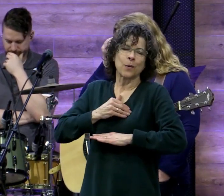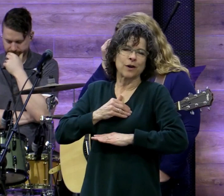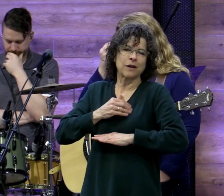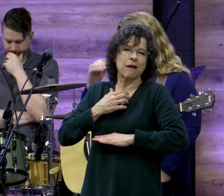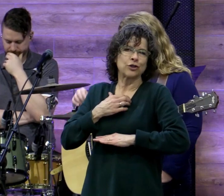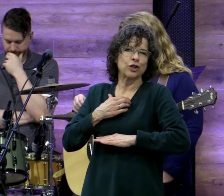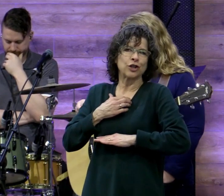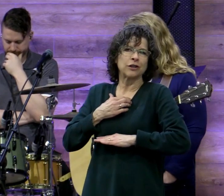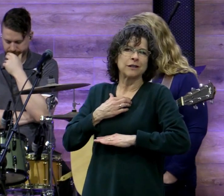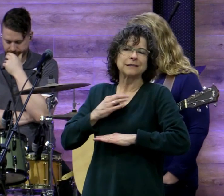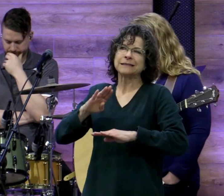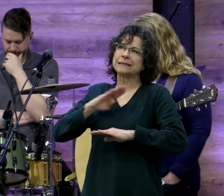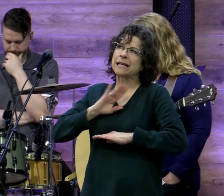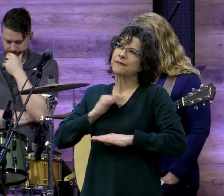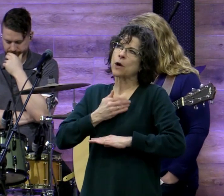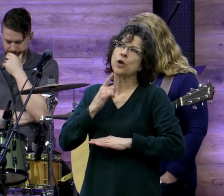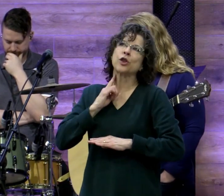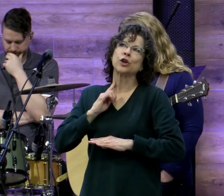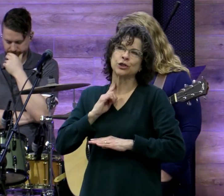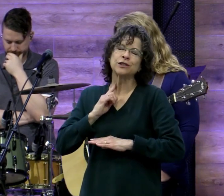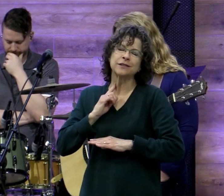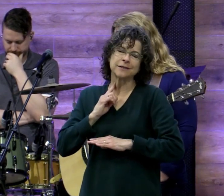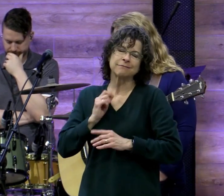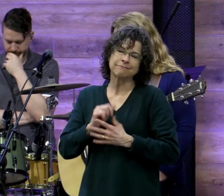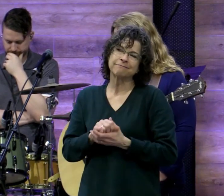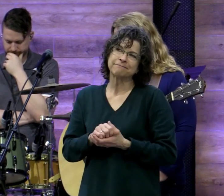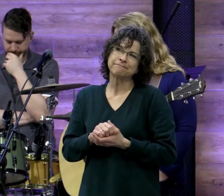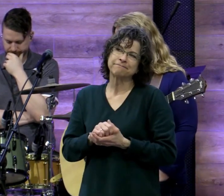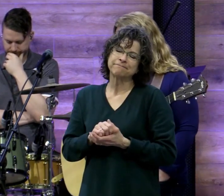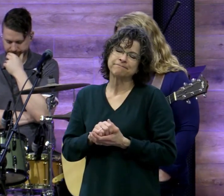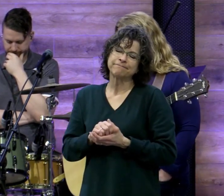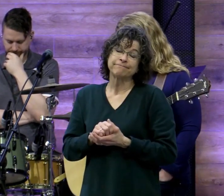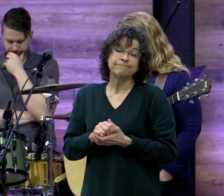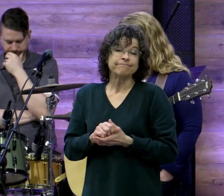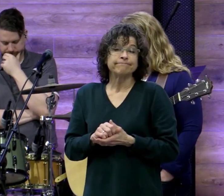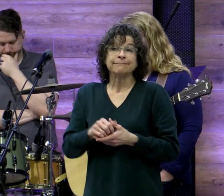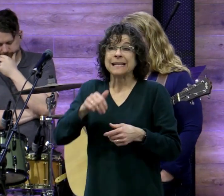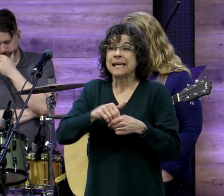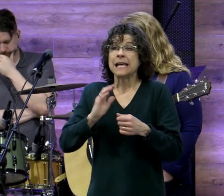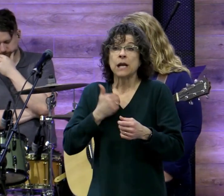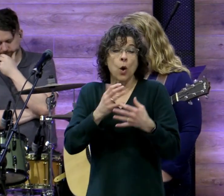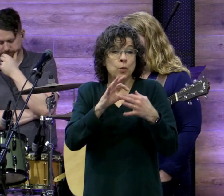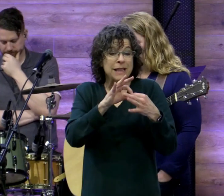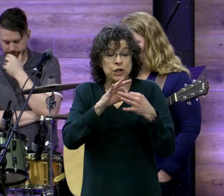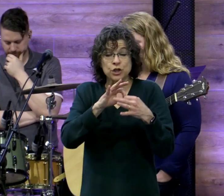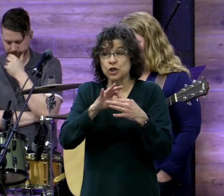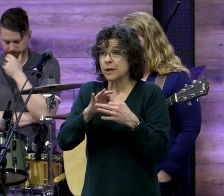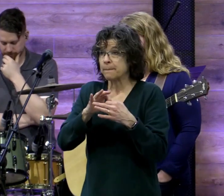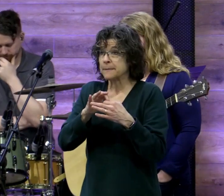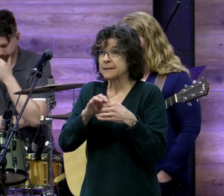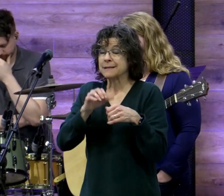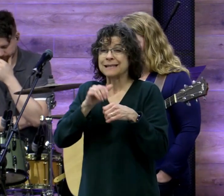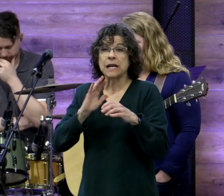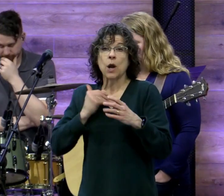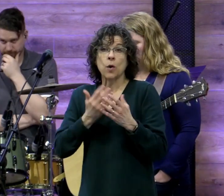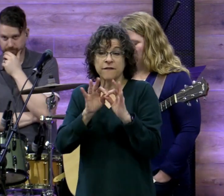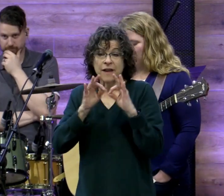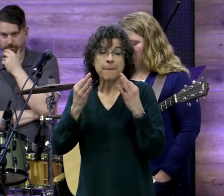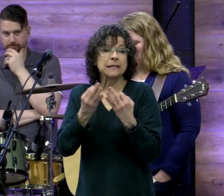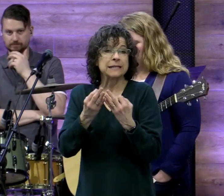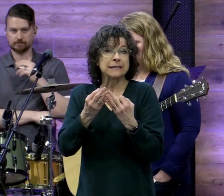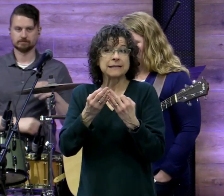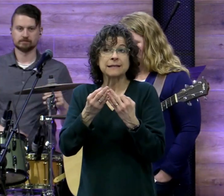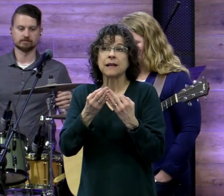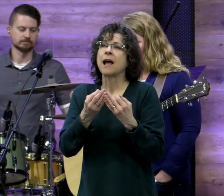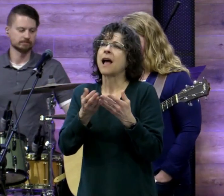for? God, in the midst of our marriages or maybe upcoming marriages, would you allow us to yearn and long